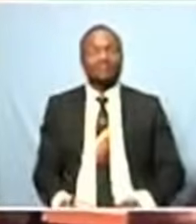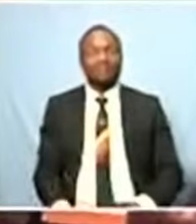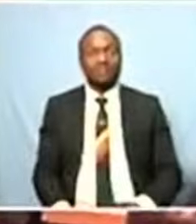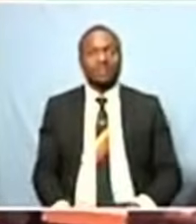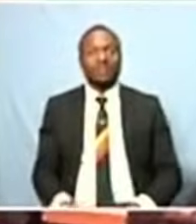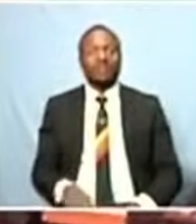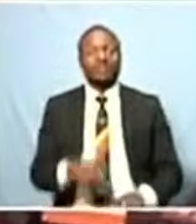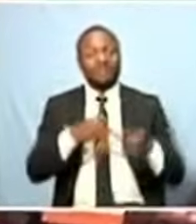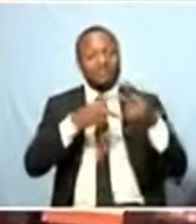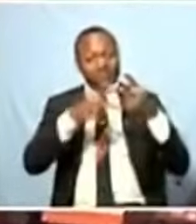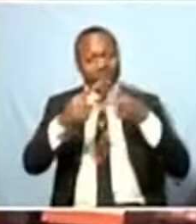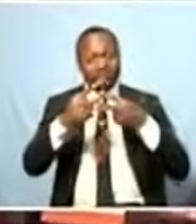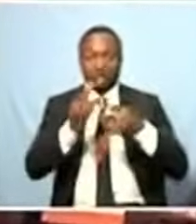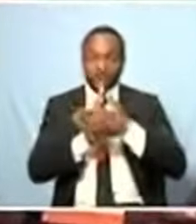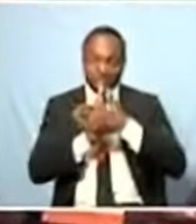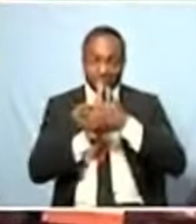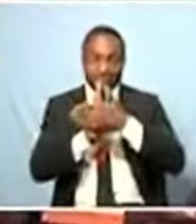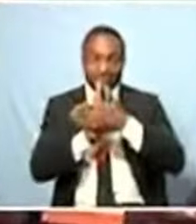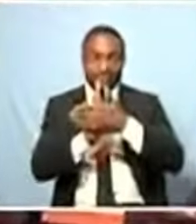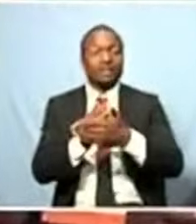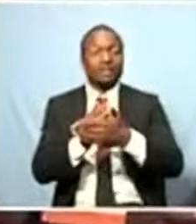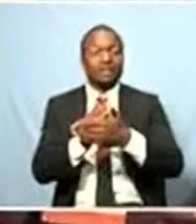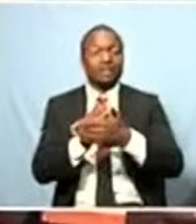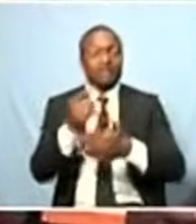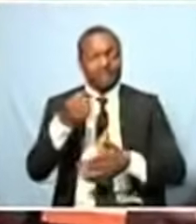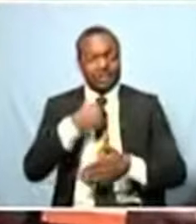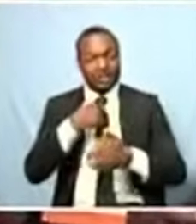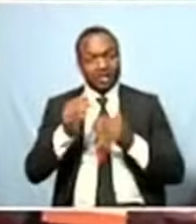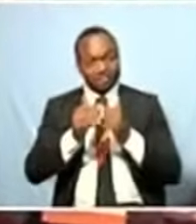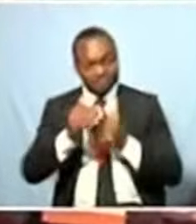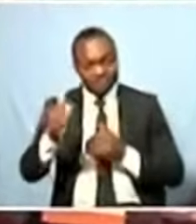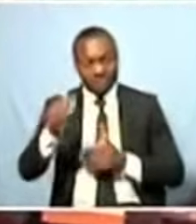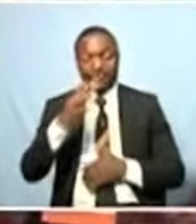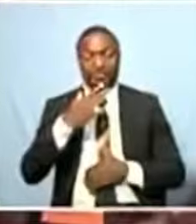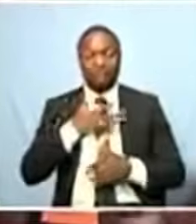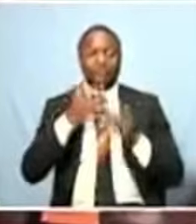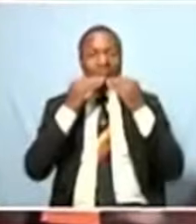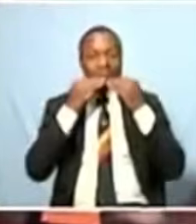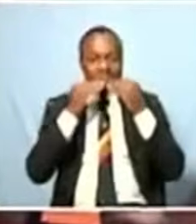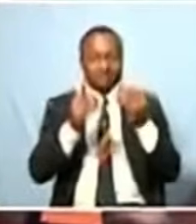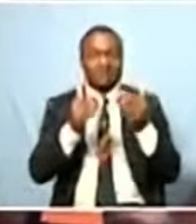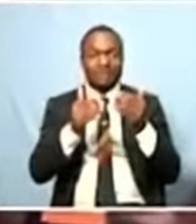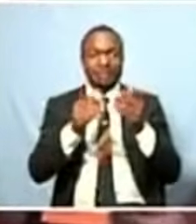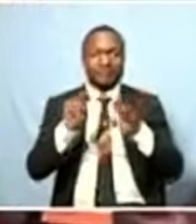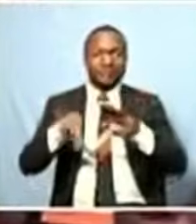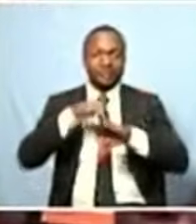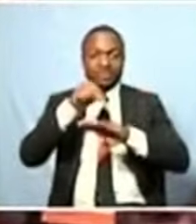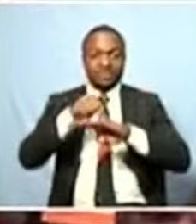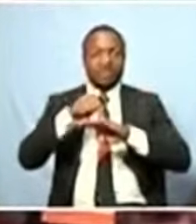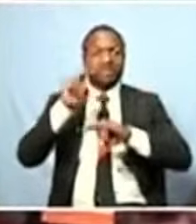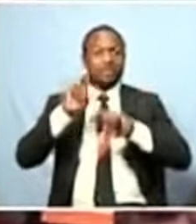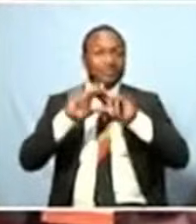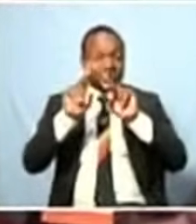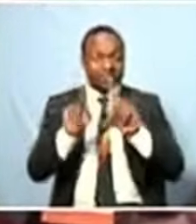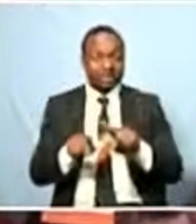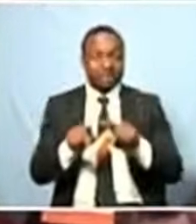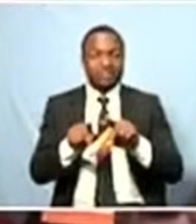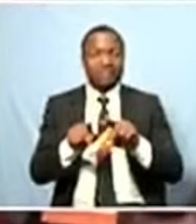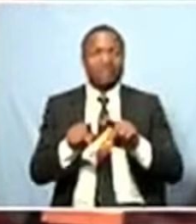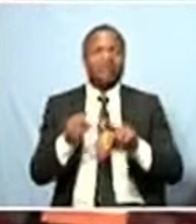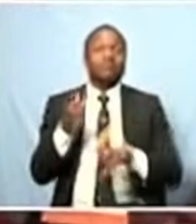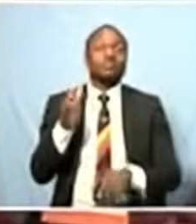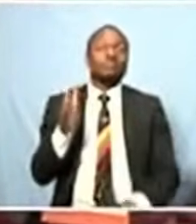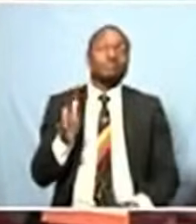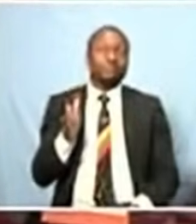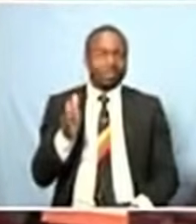his visionary leadership. I further extend my appreciation to the National Chairperson of the United